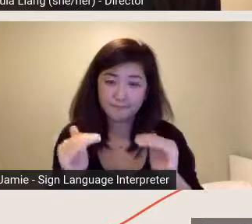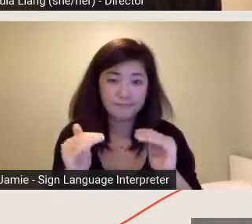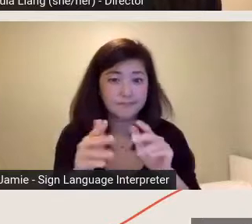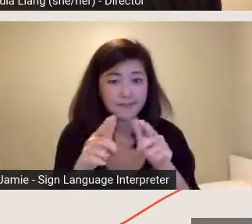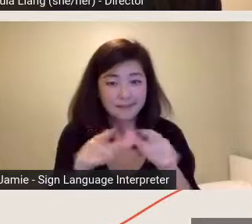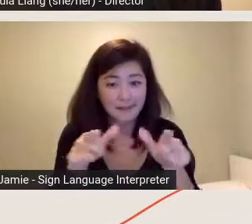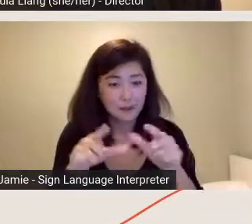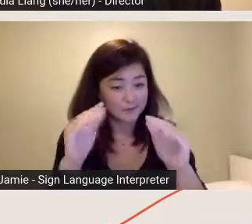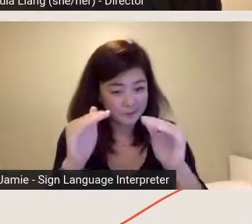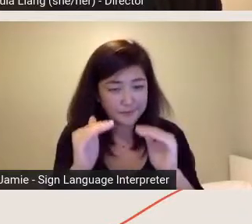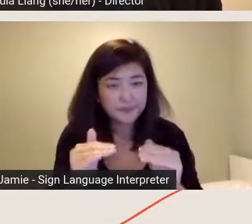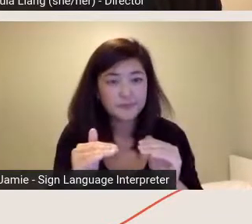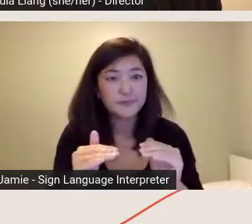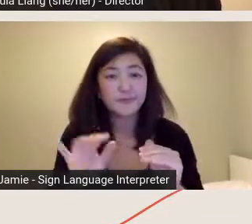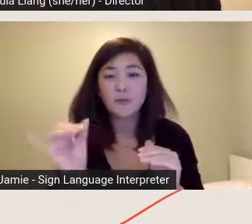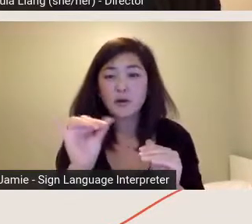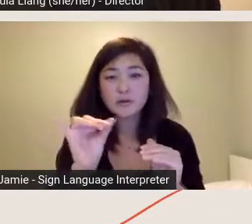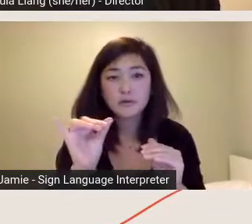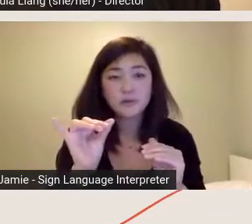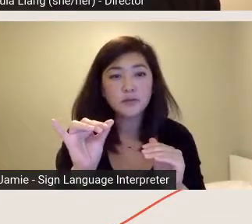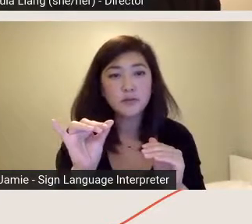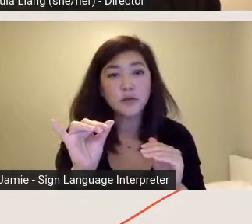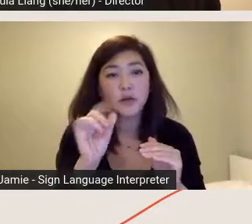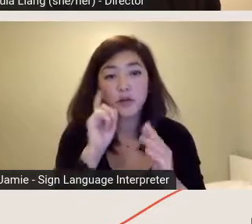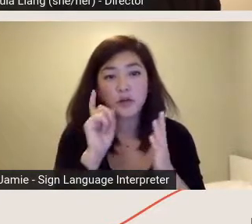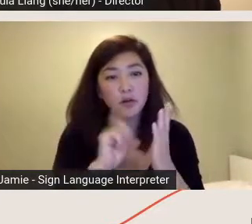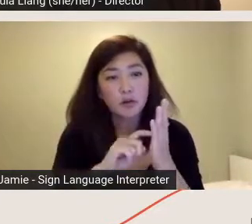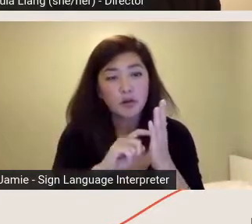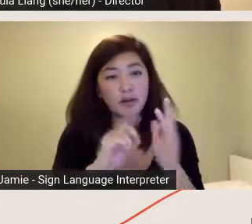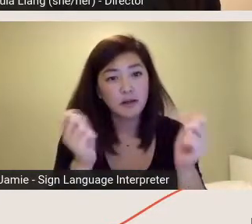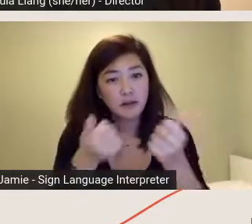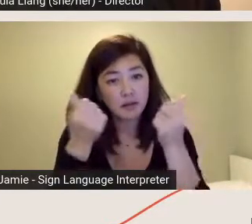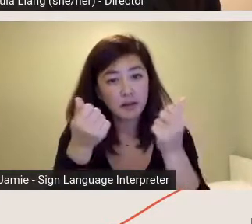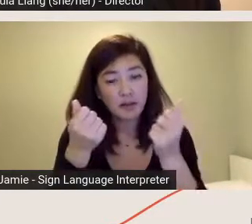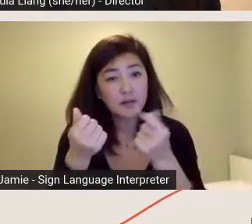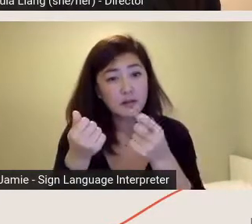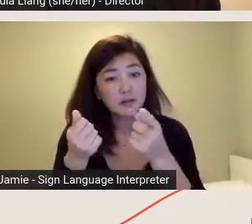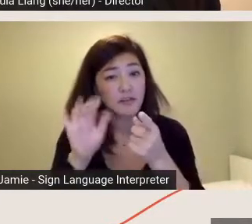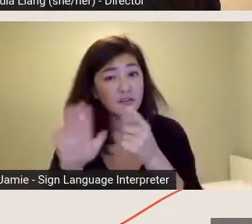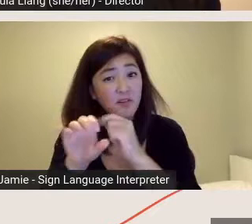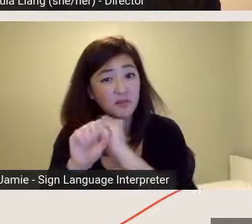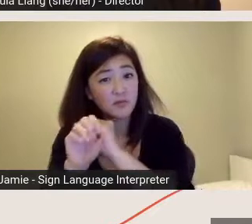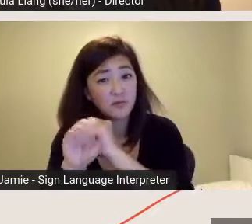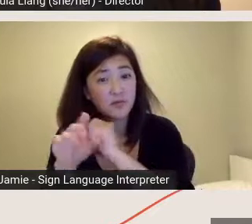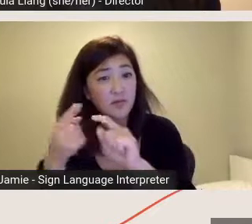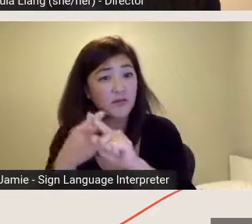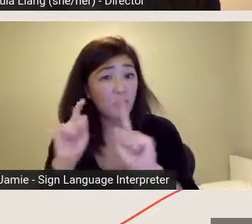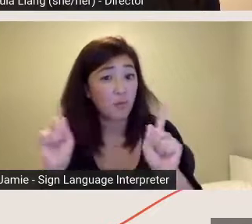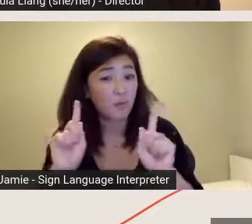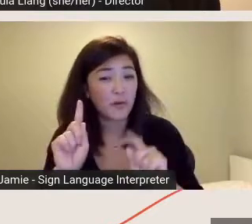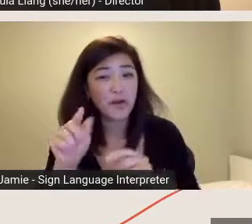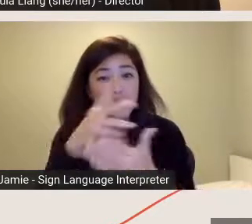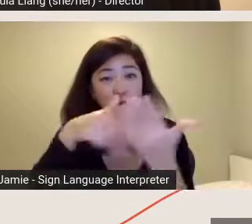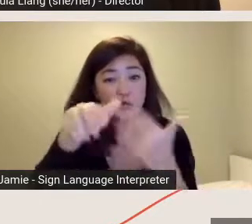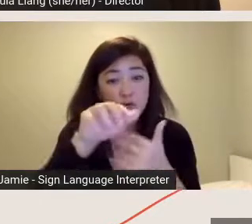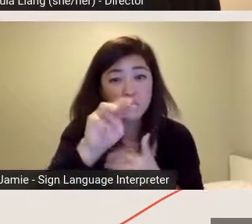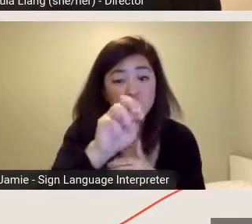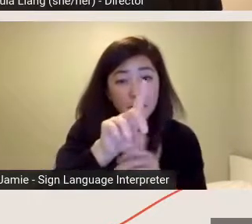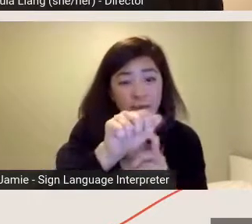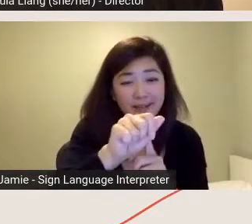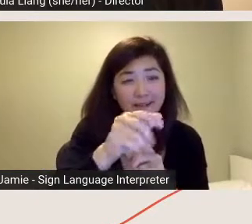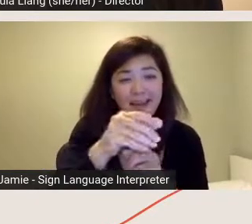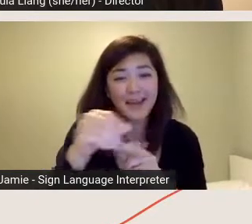we also like really discovered in reporting out the film that a lot of these folks were getting their news from, you know, social and Asian language